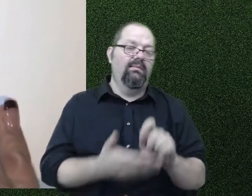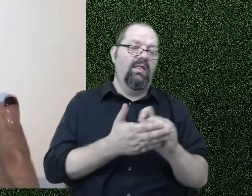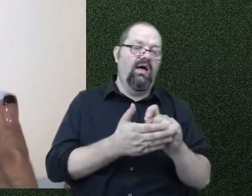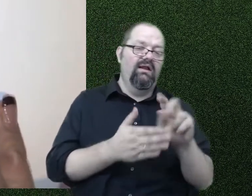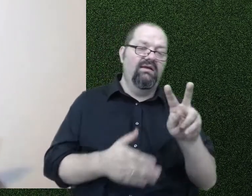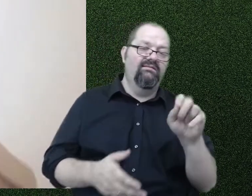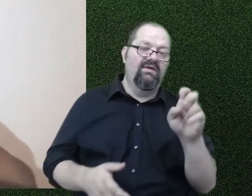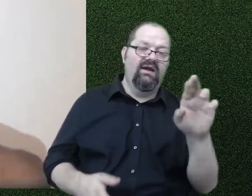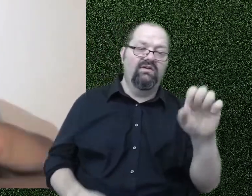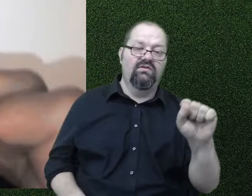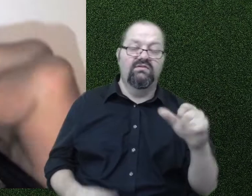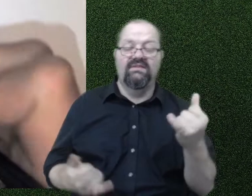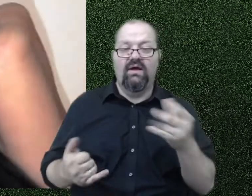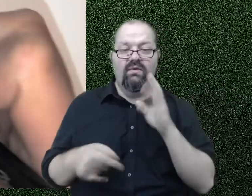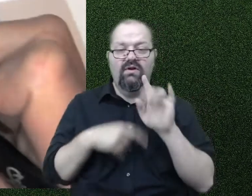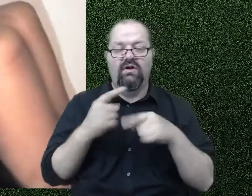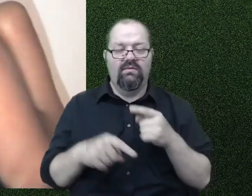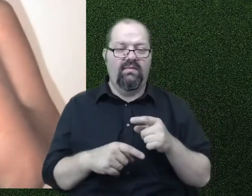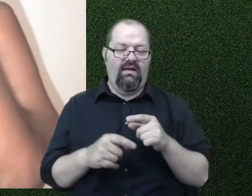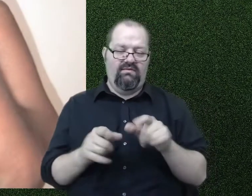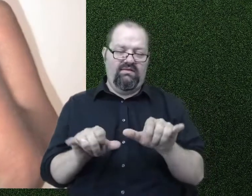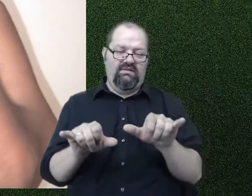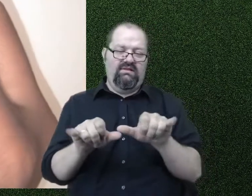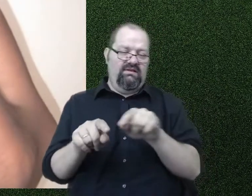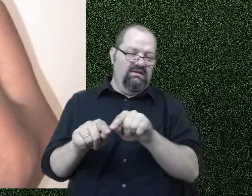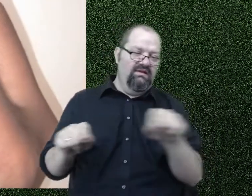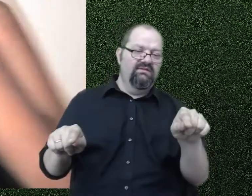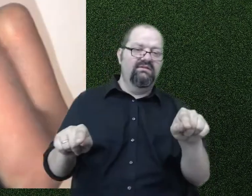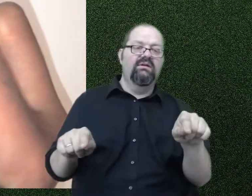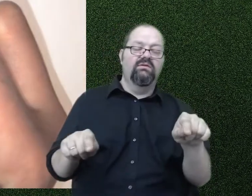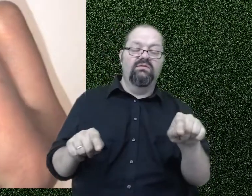Now we talked about the distance formula.